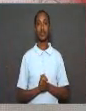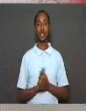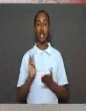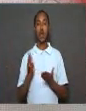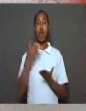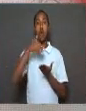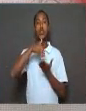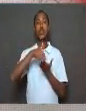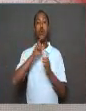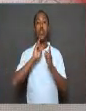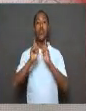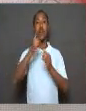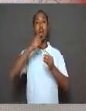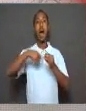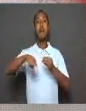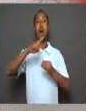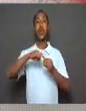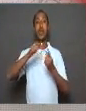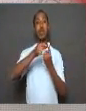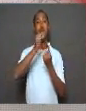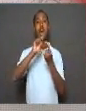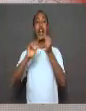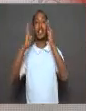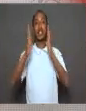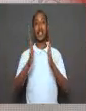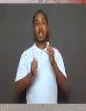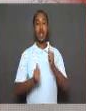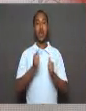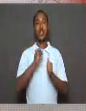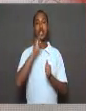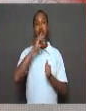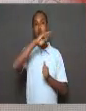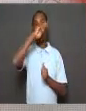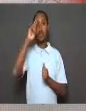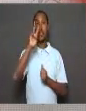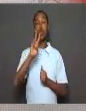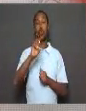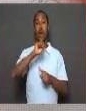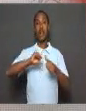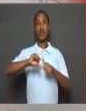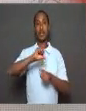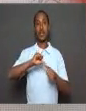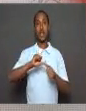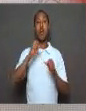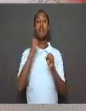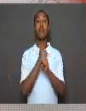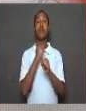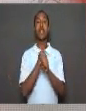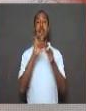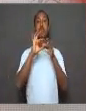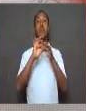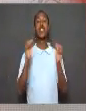We also talked about polarity, which is caused when two atoms forming a